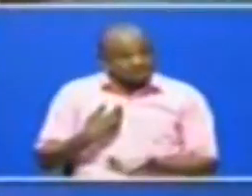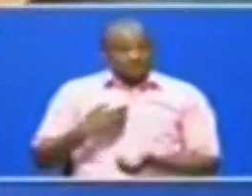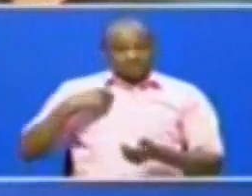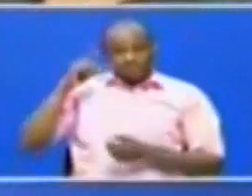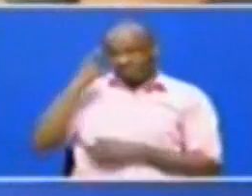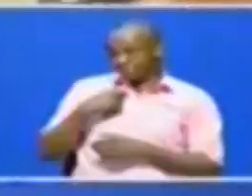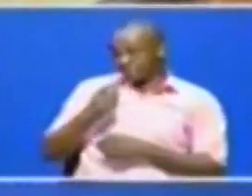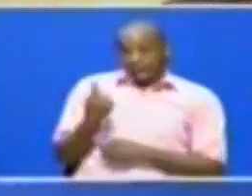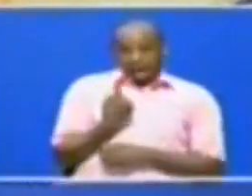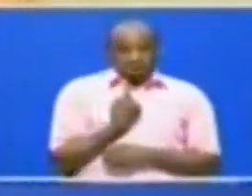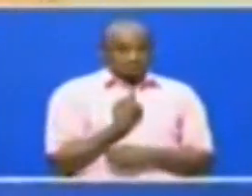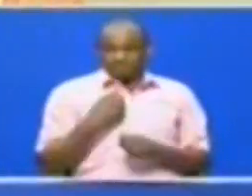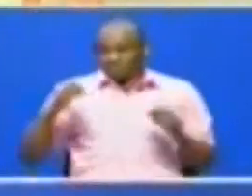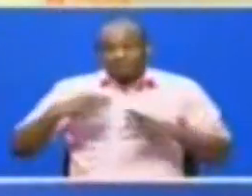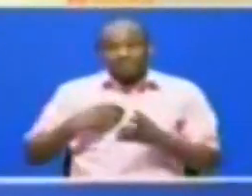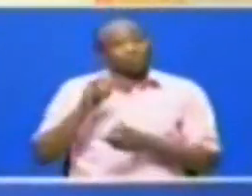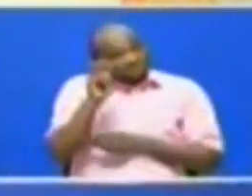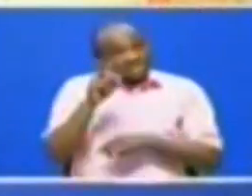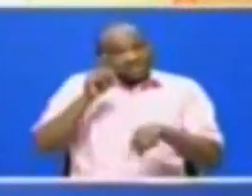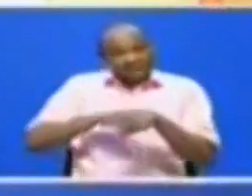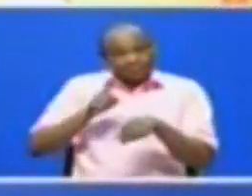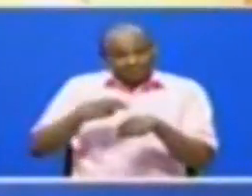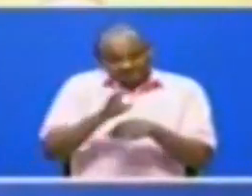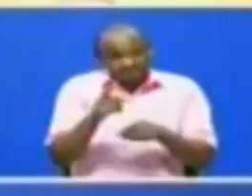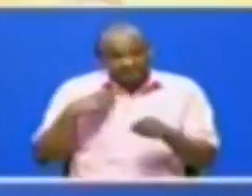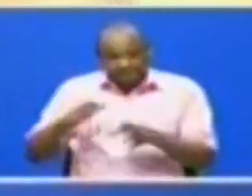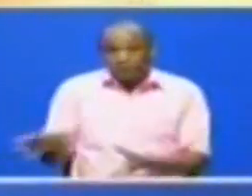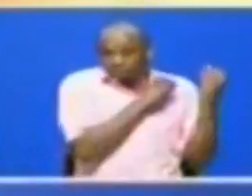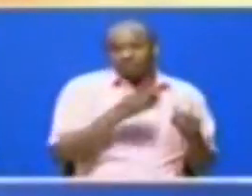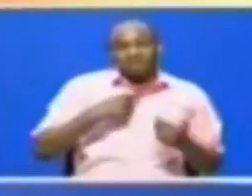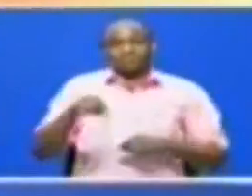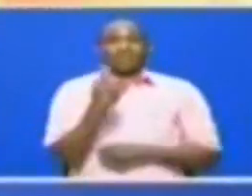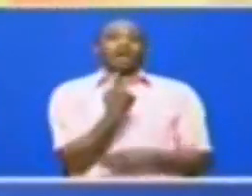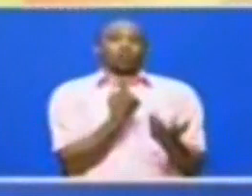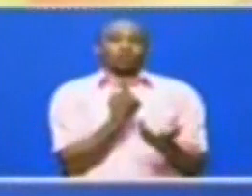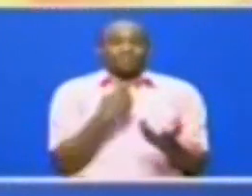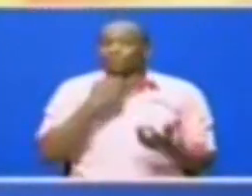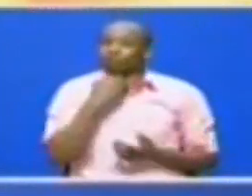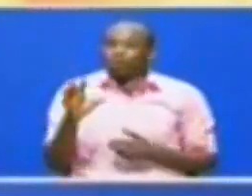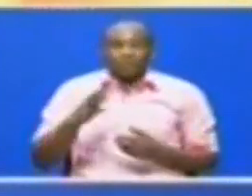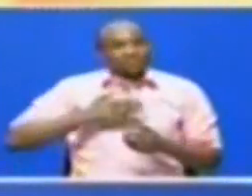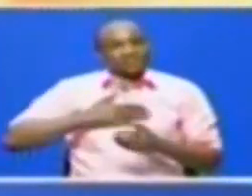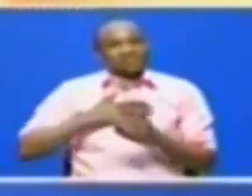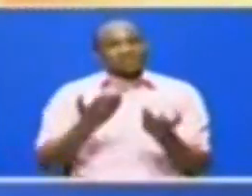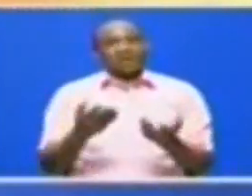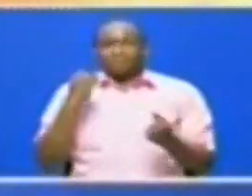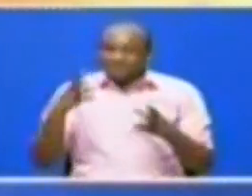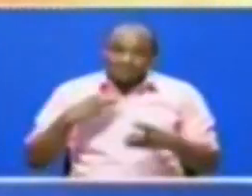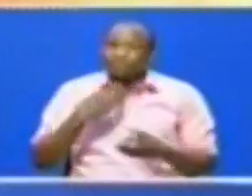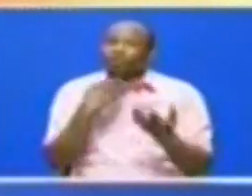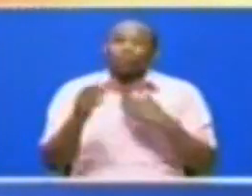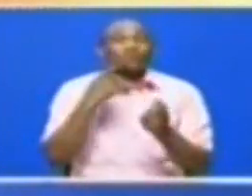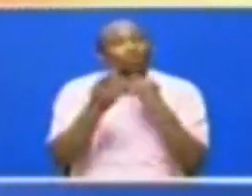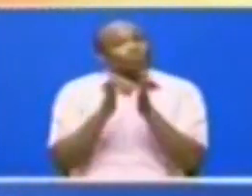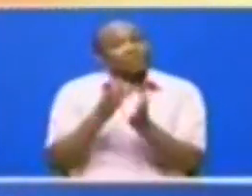ni kama uko peke yako. Si unaona sasa nikitoa sasa mnatoroka mnaniacha sasa. Mwataki mimi na wengine hataki kuongea na